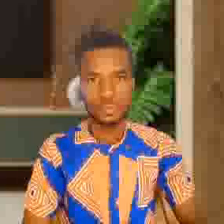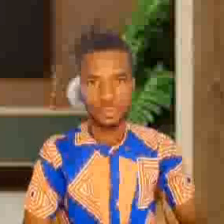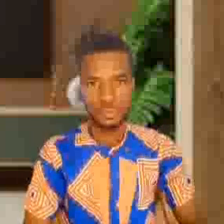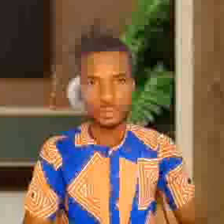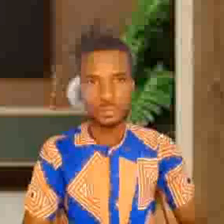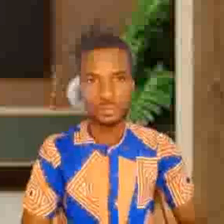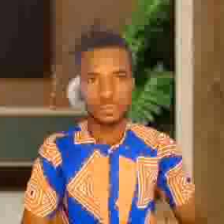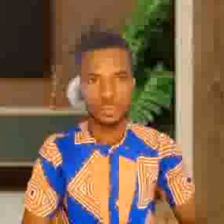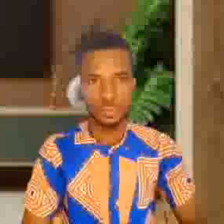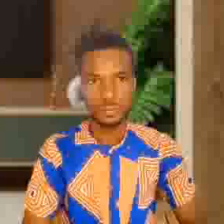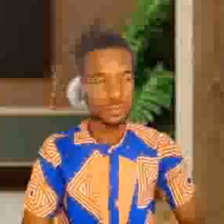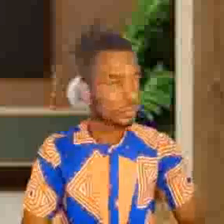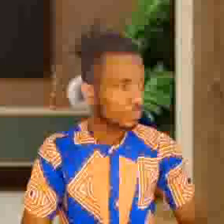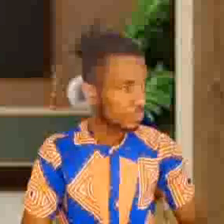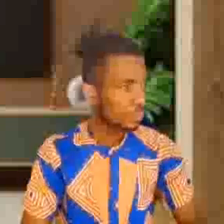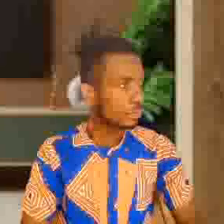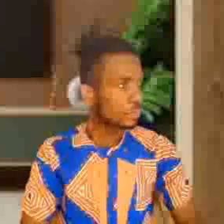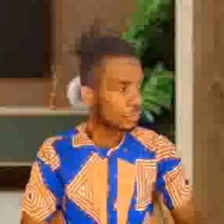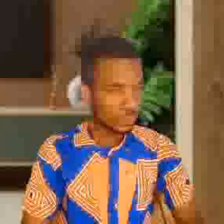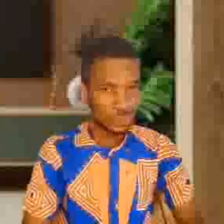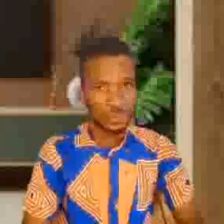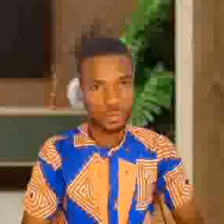way you can fail.